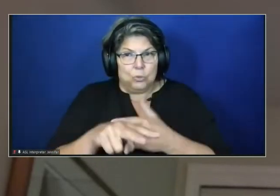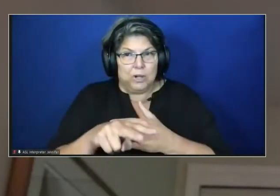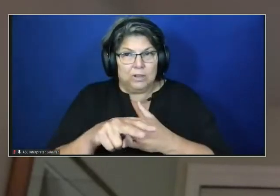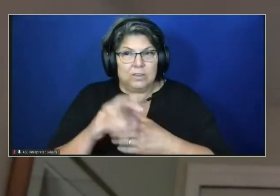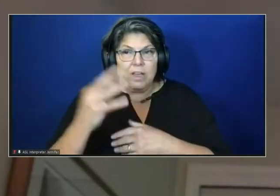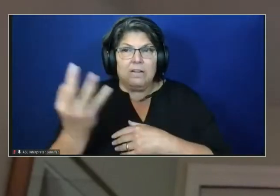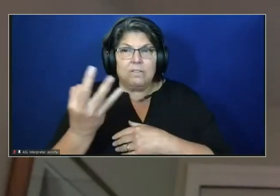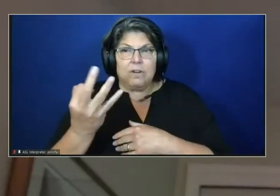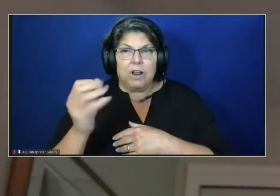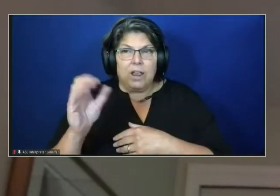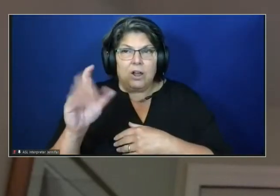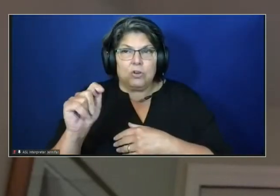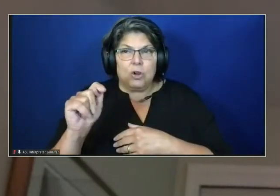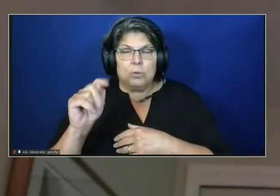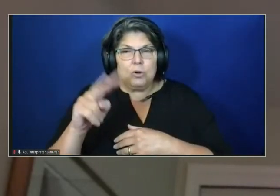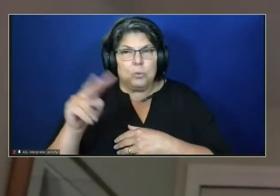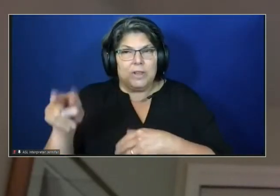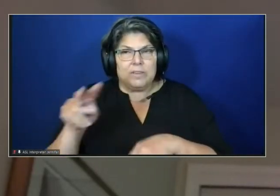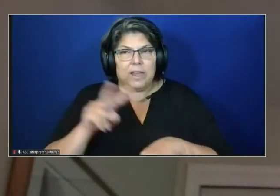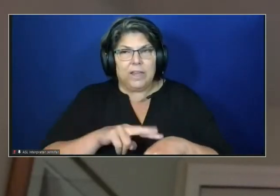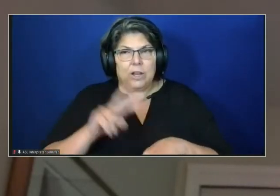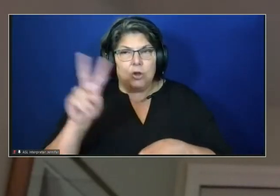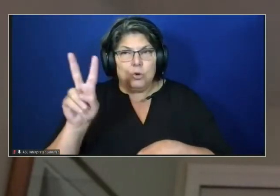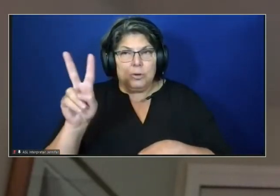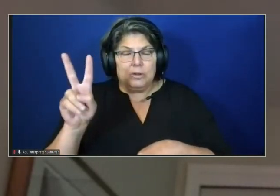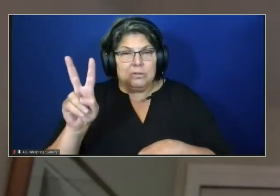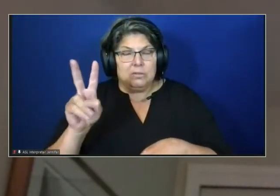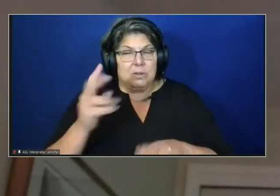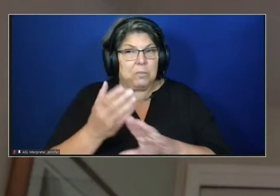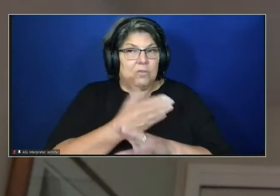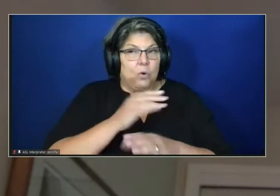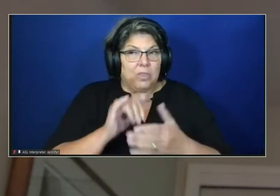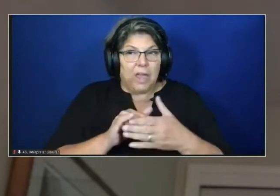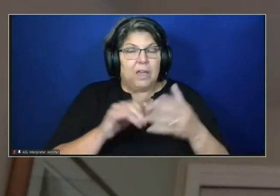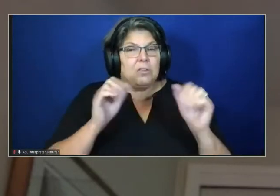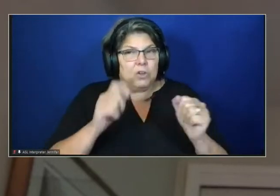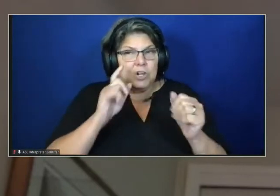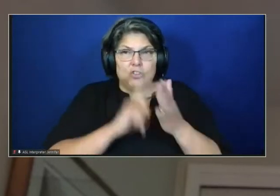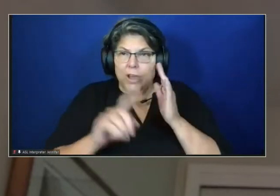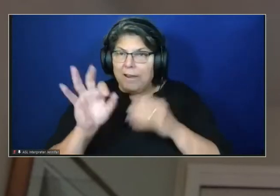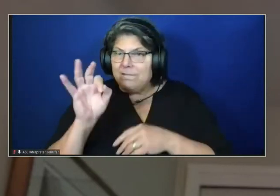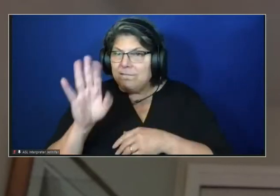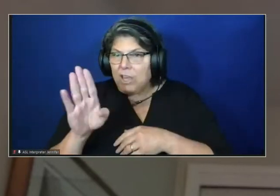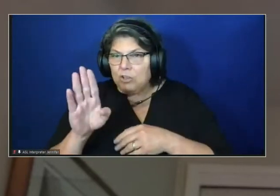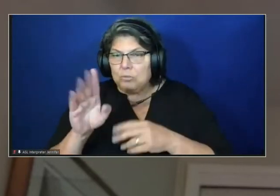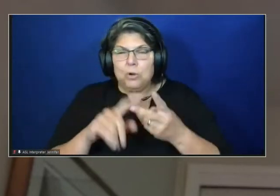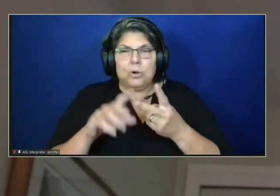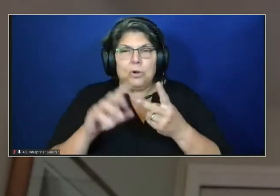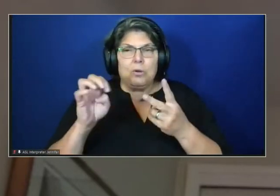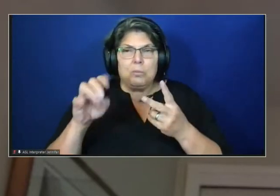October 22nd at 2 p.m. And in the meantime, you can check for updates on the Facebook page